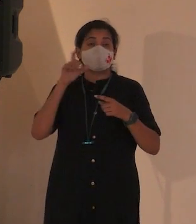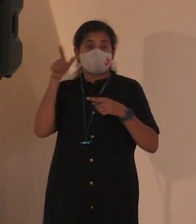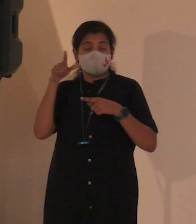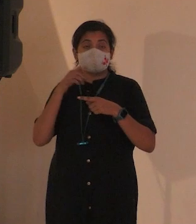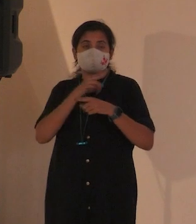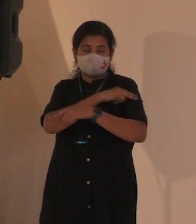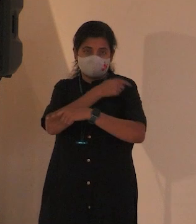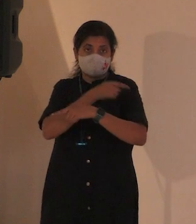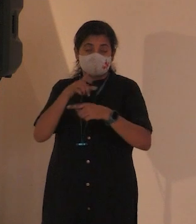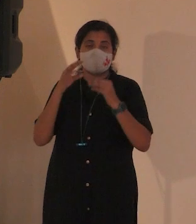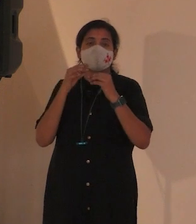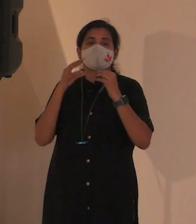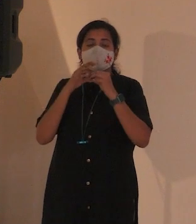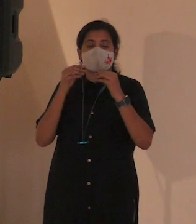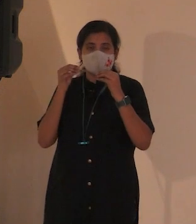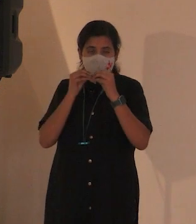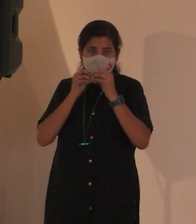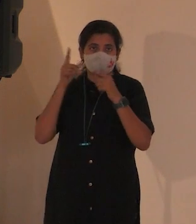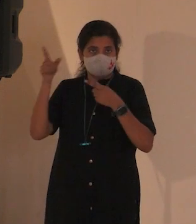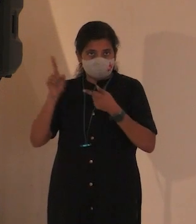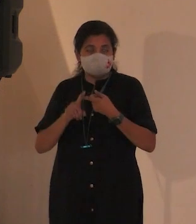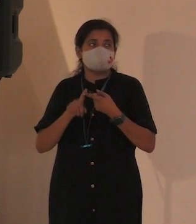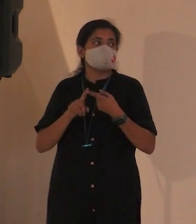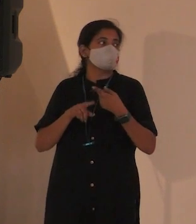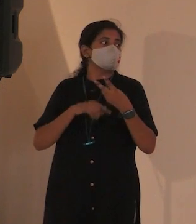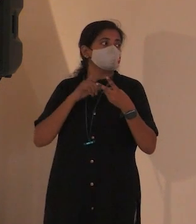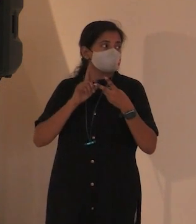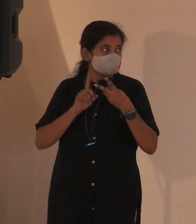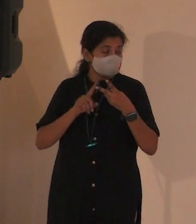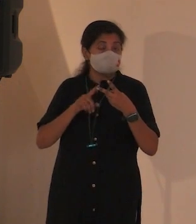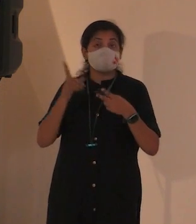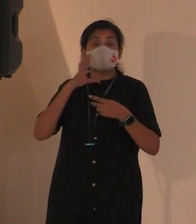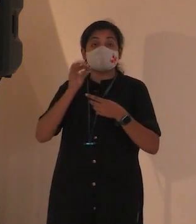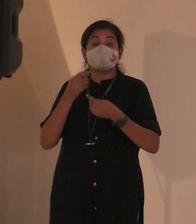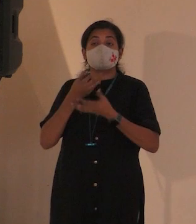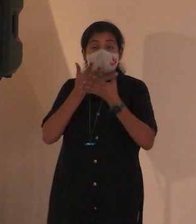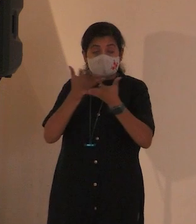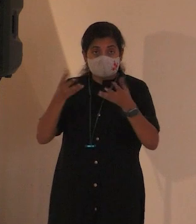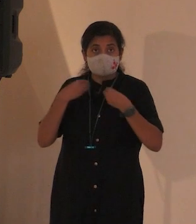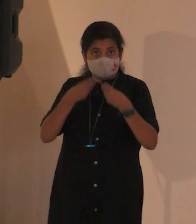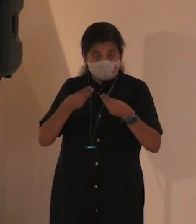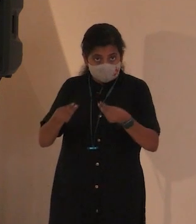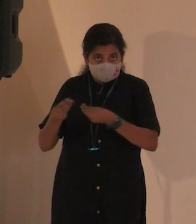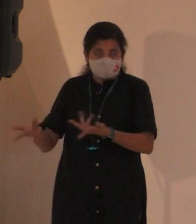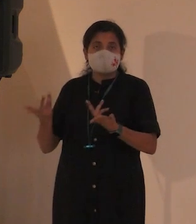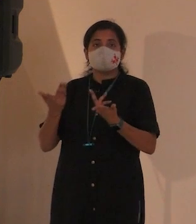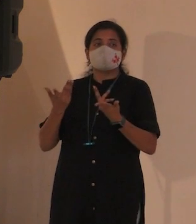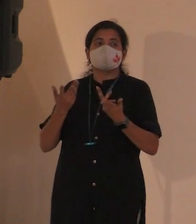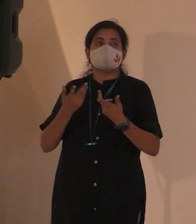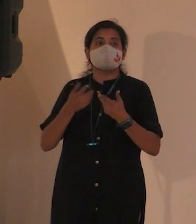then in Bombay. We also have his important contributions when he was setting up health systems